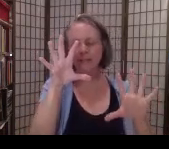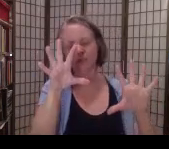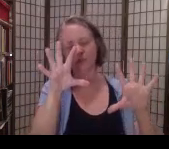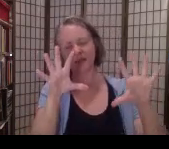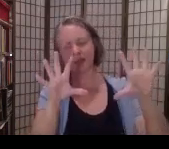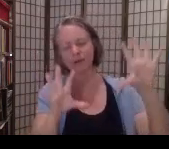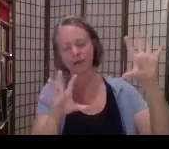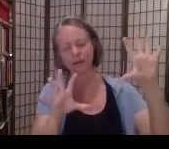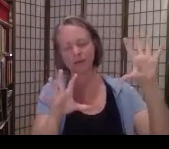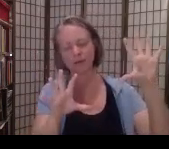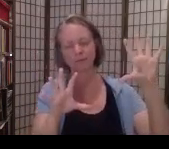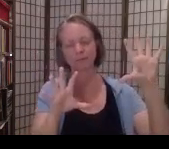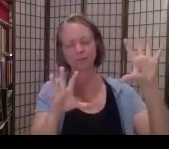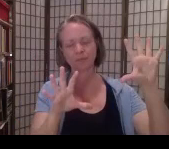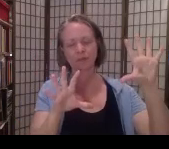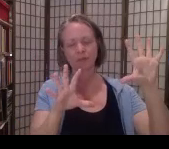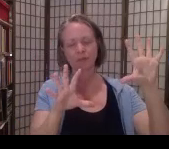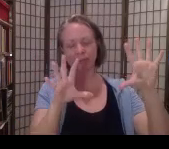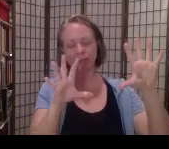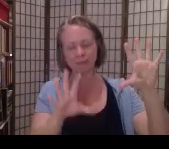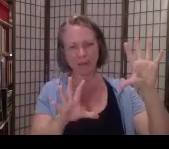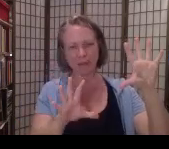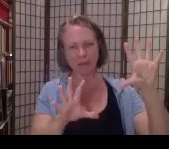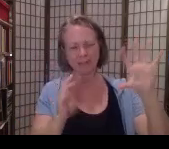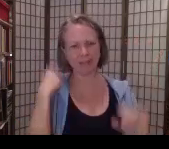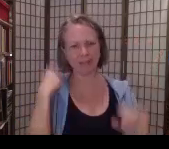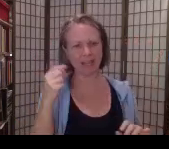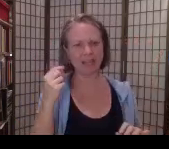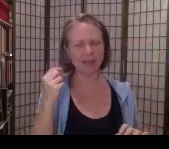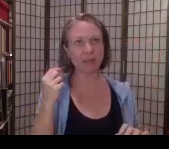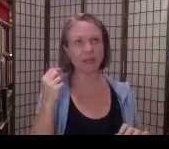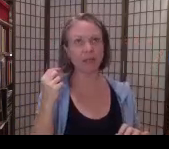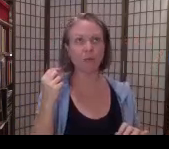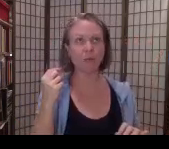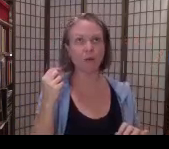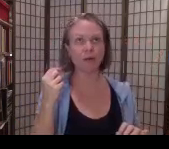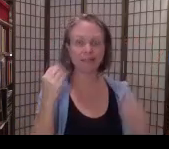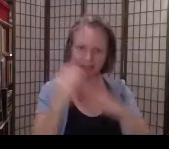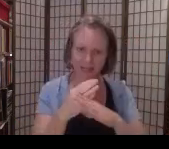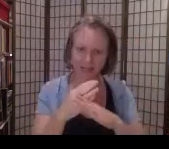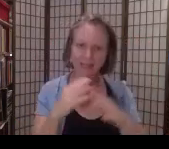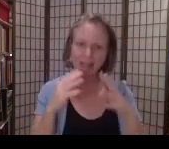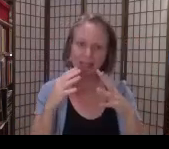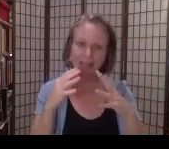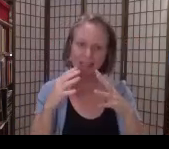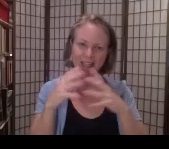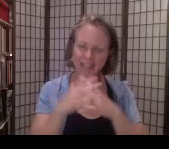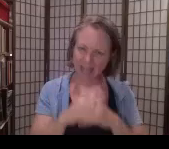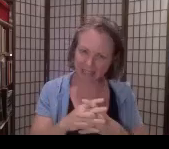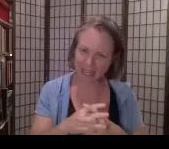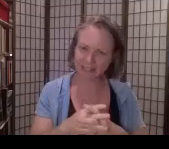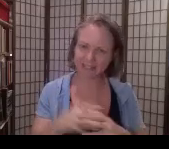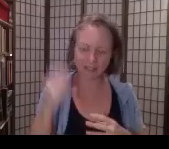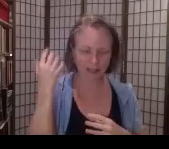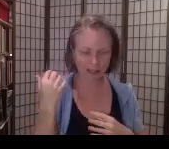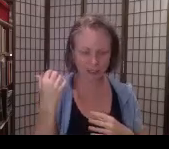but then when these other, when it becomes out of balance, like I hear it becoming more dissonant and like not